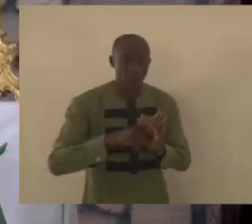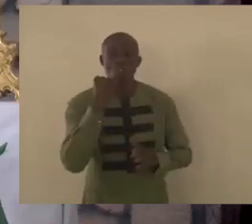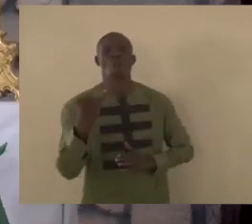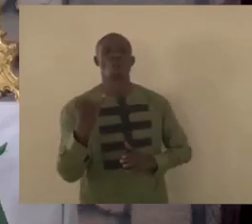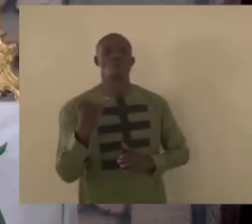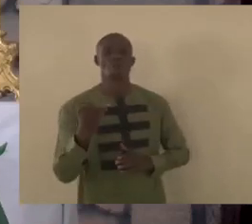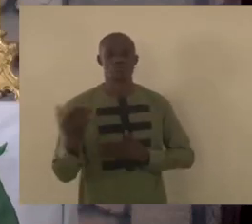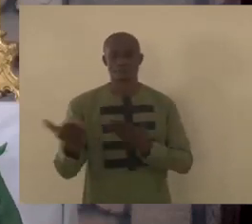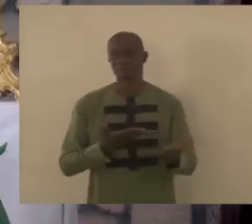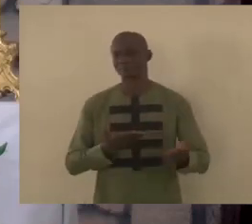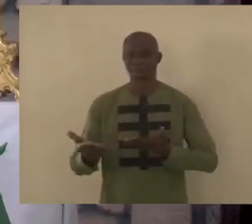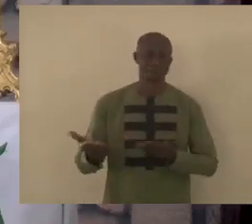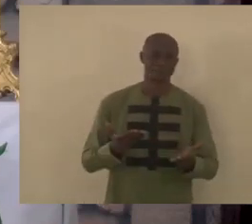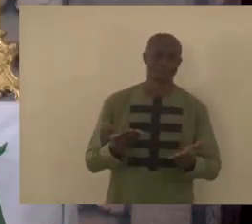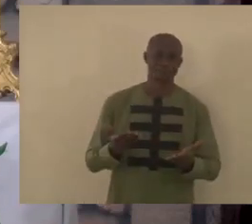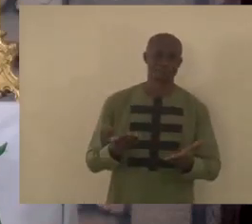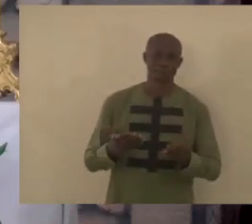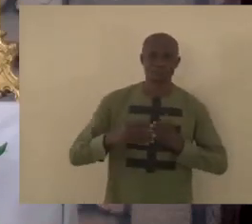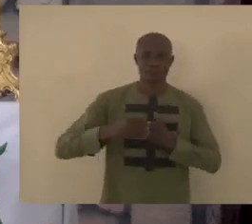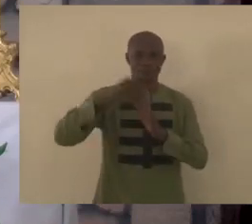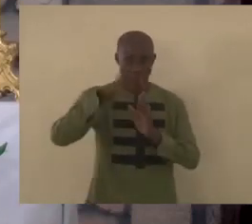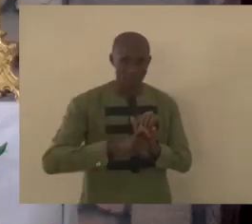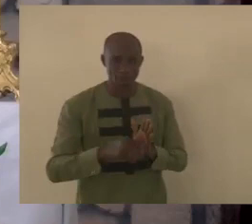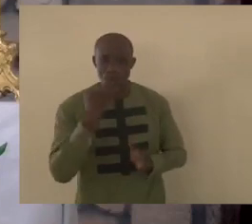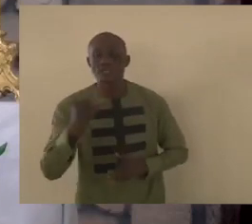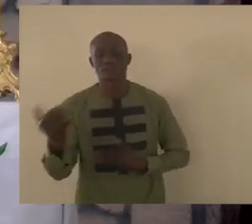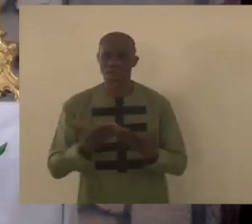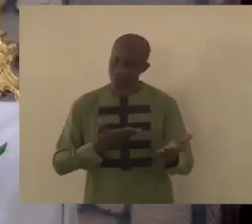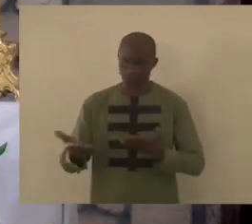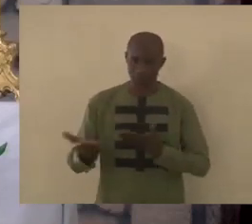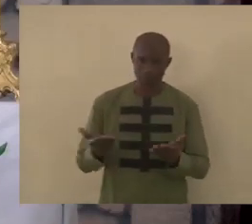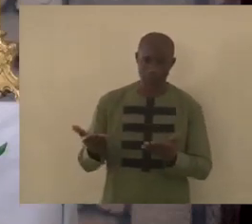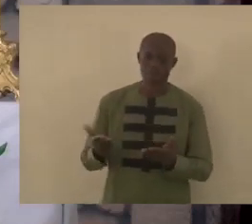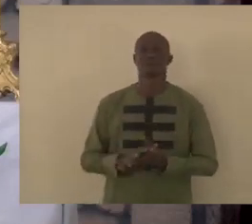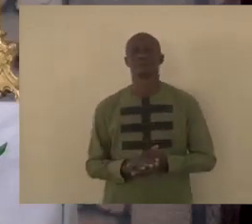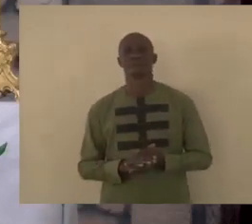Leadership is service. Leadership is